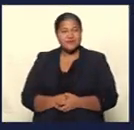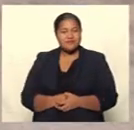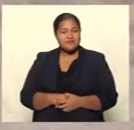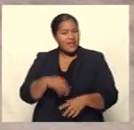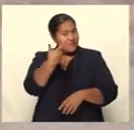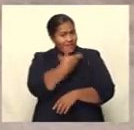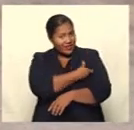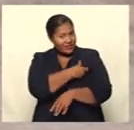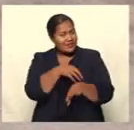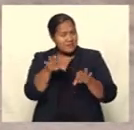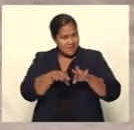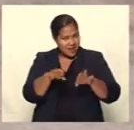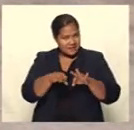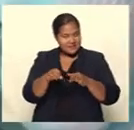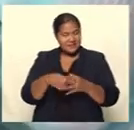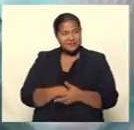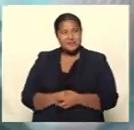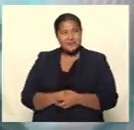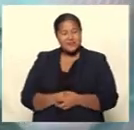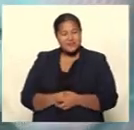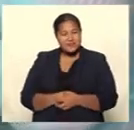Vaccination recognition plans.